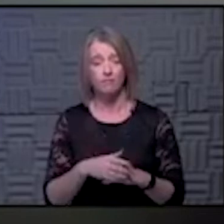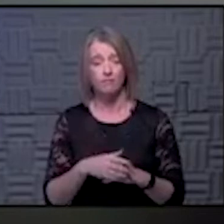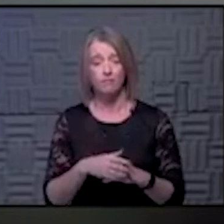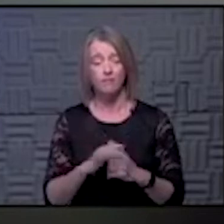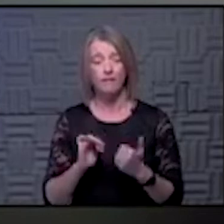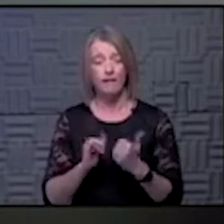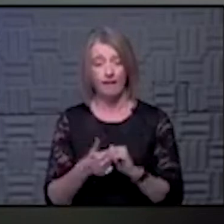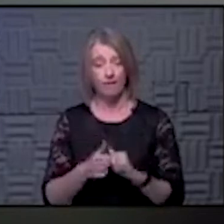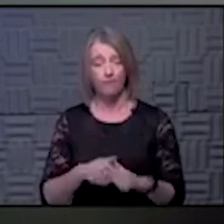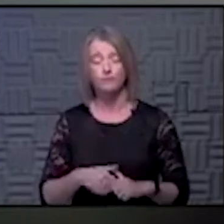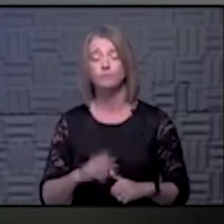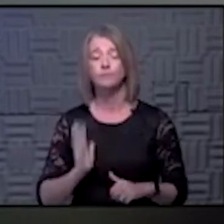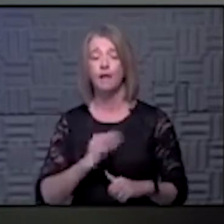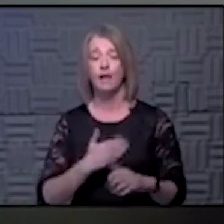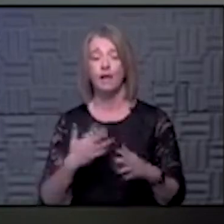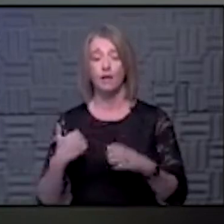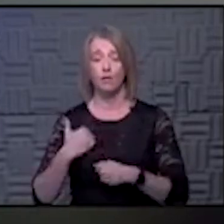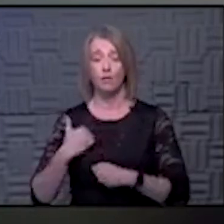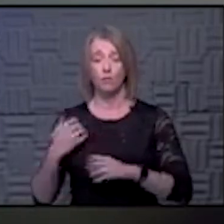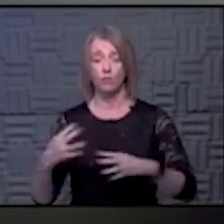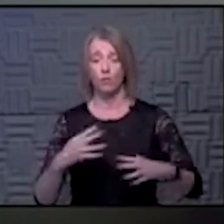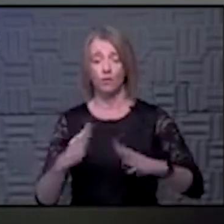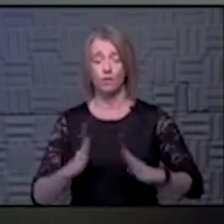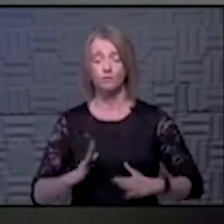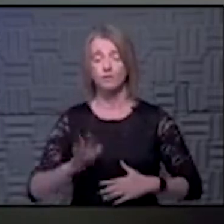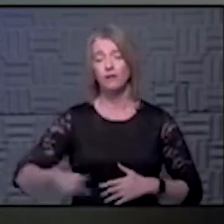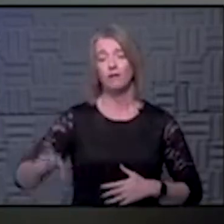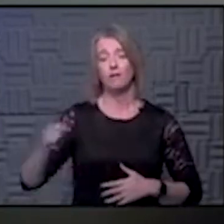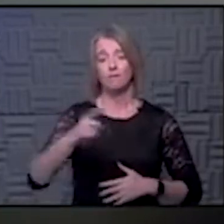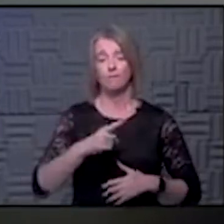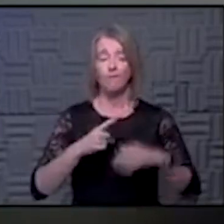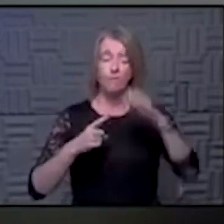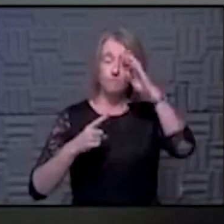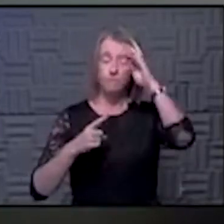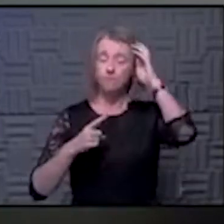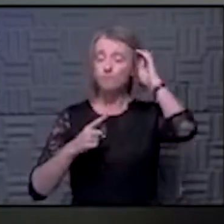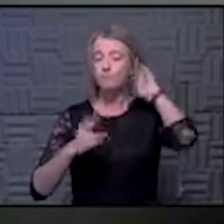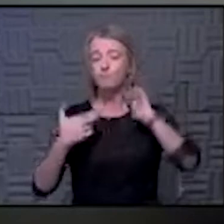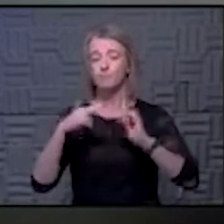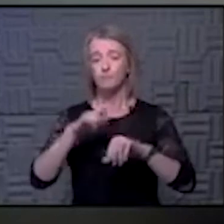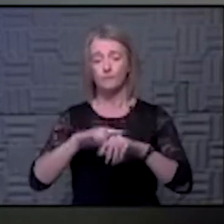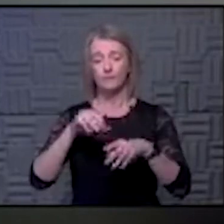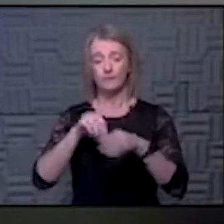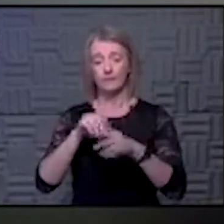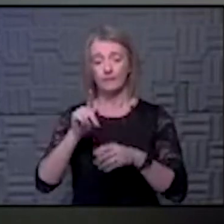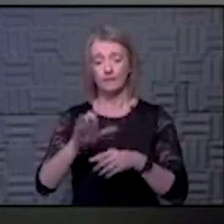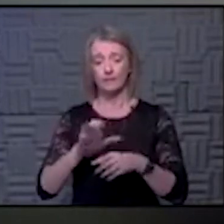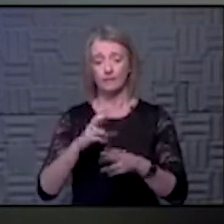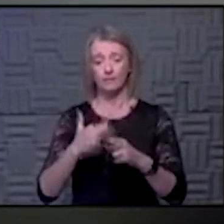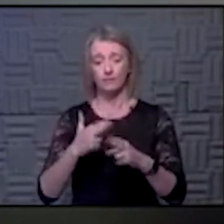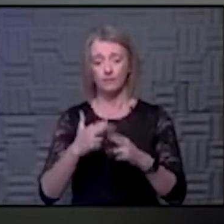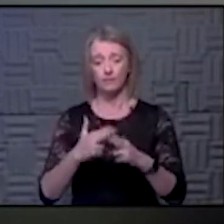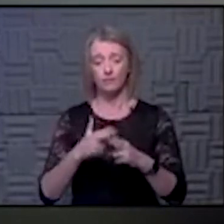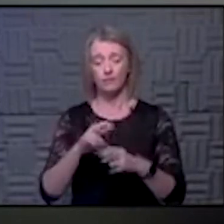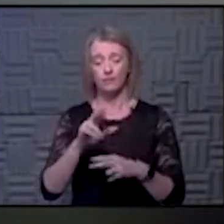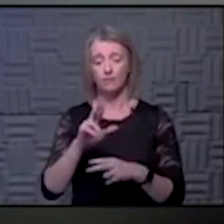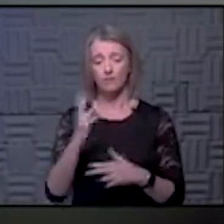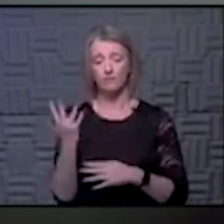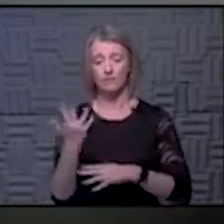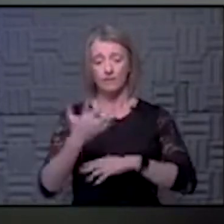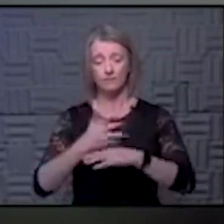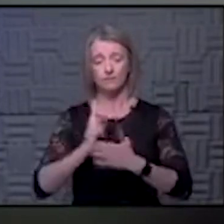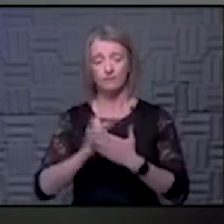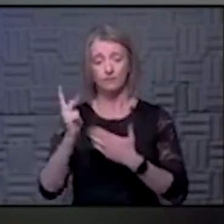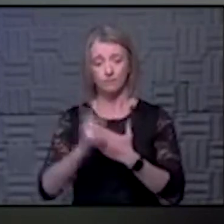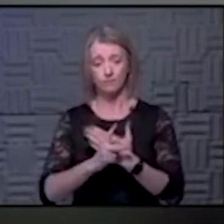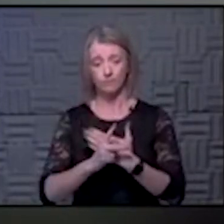First, our warriors come to Kansas City from around the nation for free, where they go through what we call the Revenant Journey. And that's a 5-day